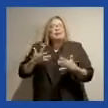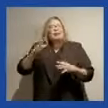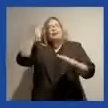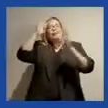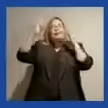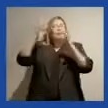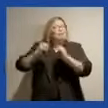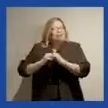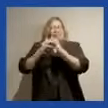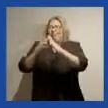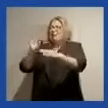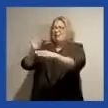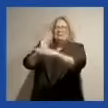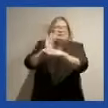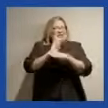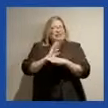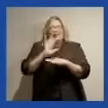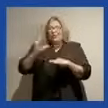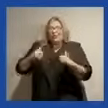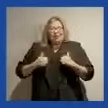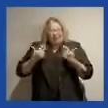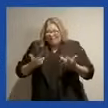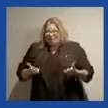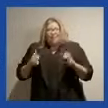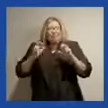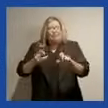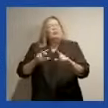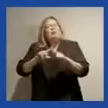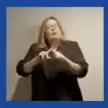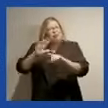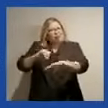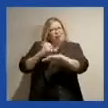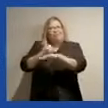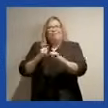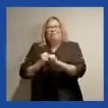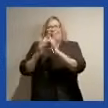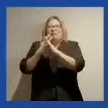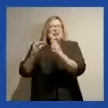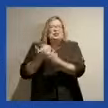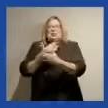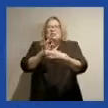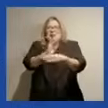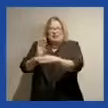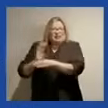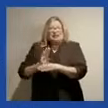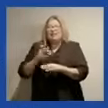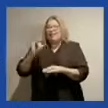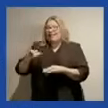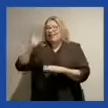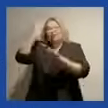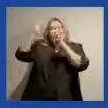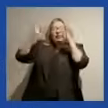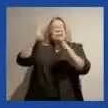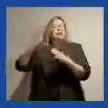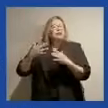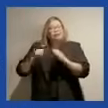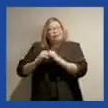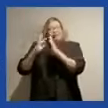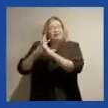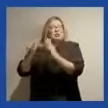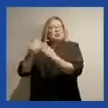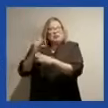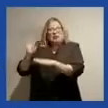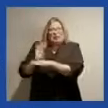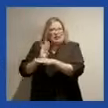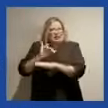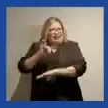for riches and new beginnings. That's the spirit that defines the best of California. That entrepreneurial energy, that innovative energy that continues